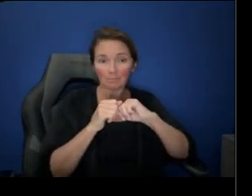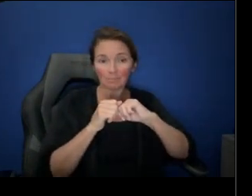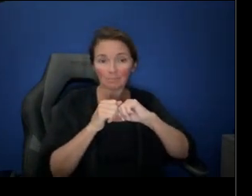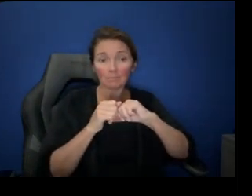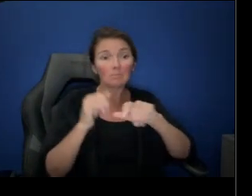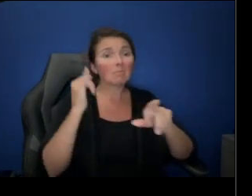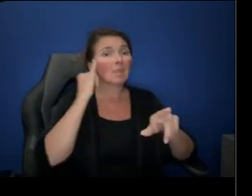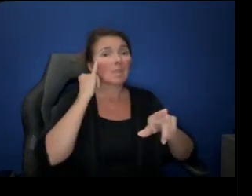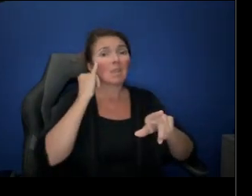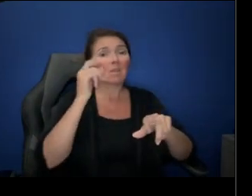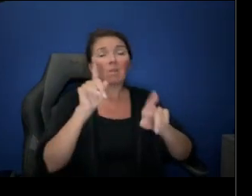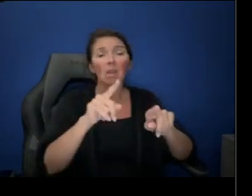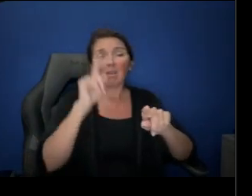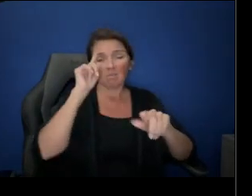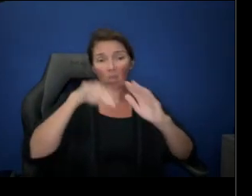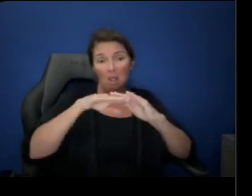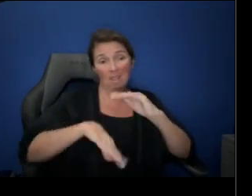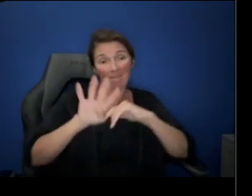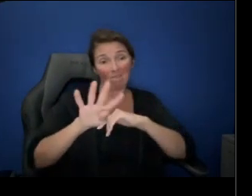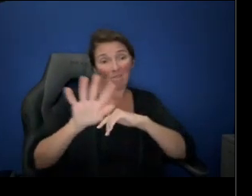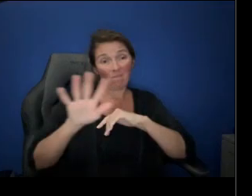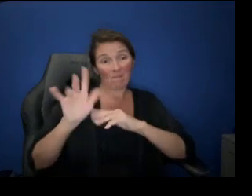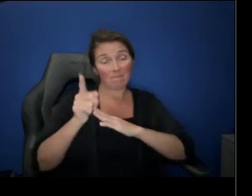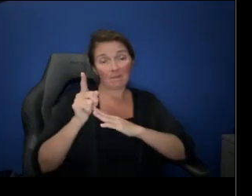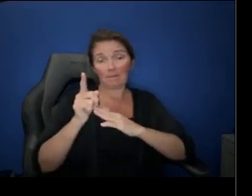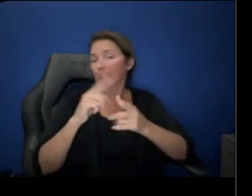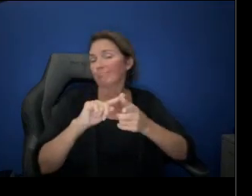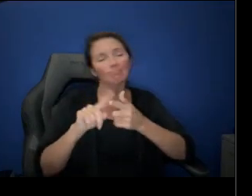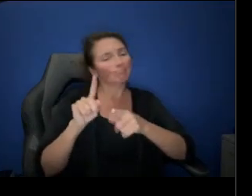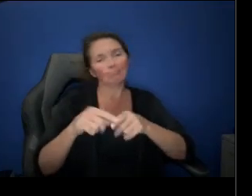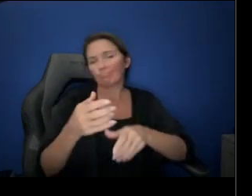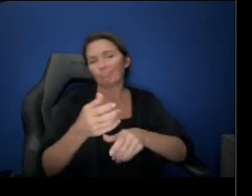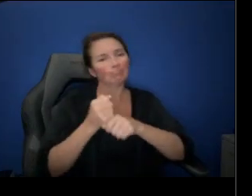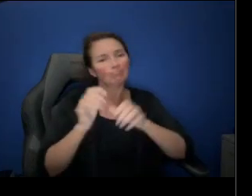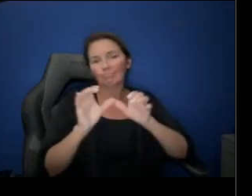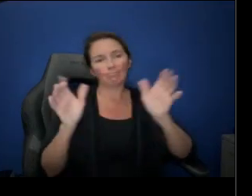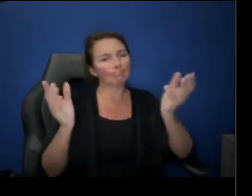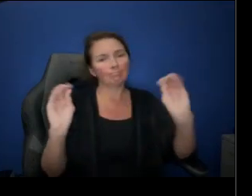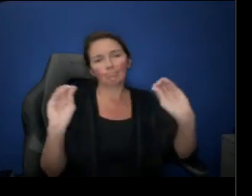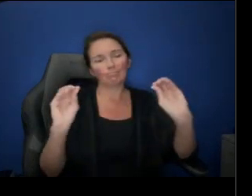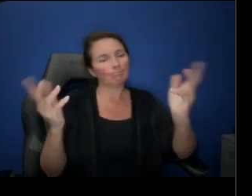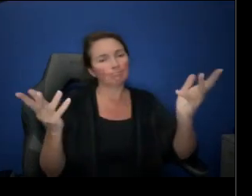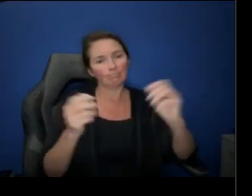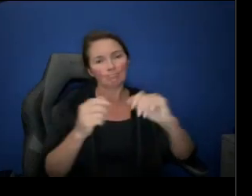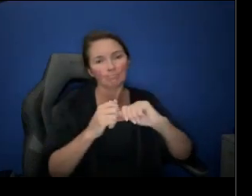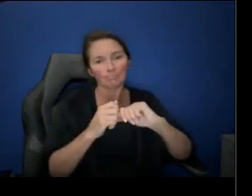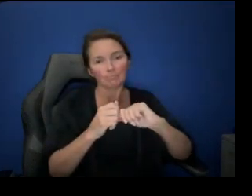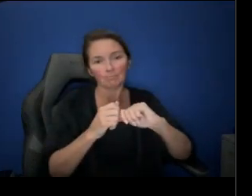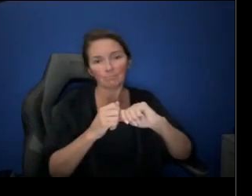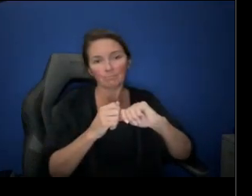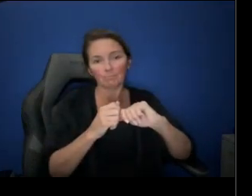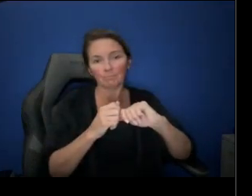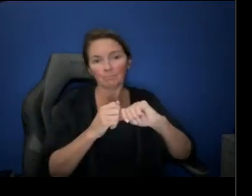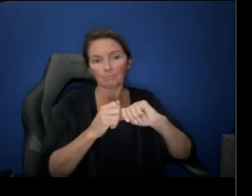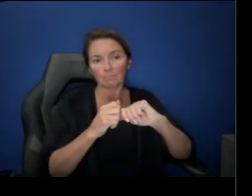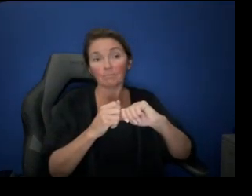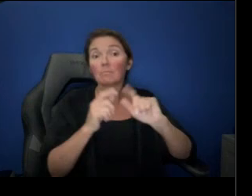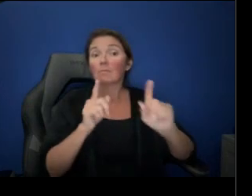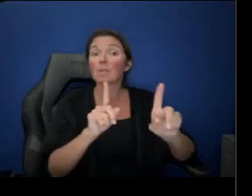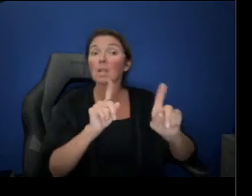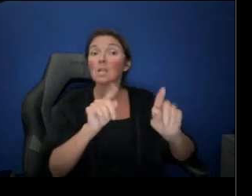If you attend for less than 45 minutes, you will not receive an attendance certificate. The